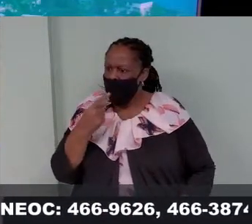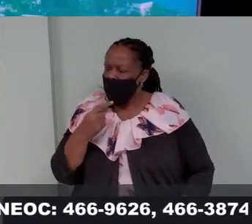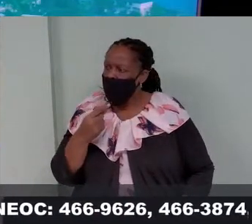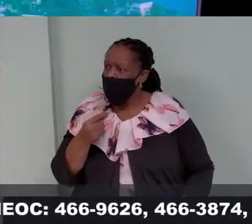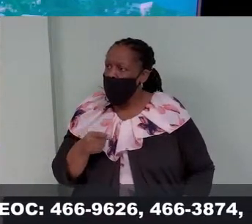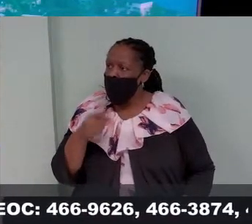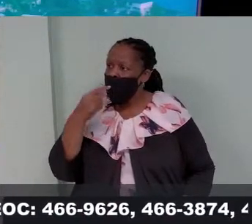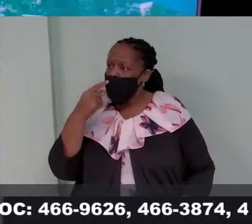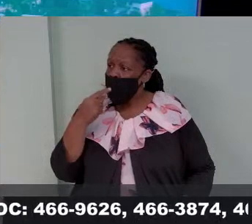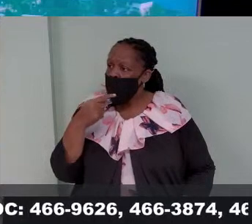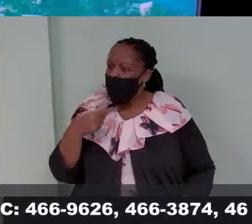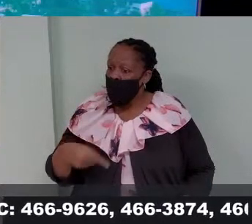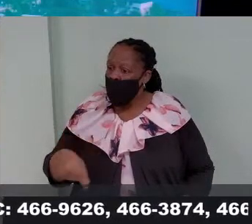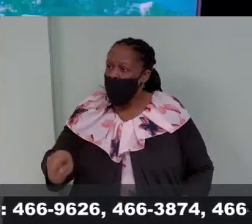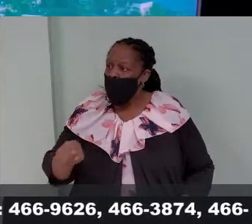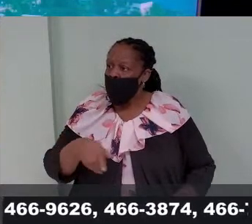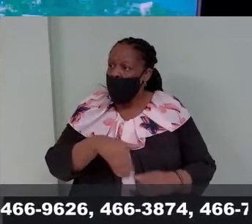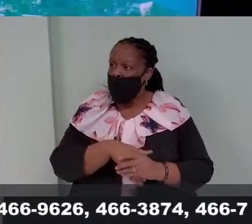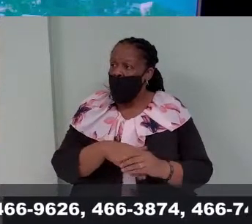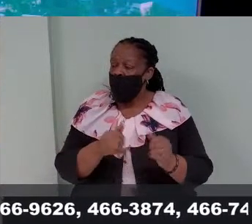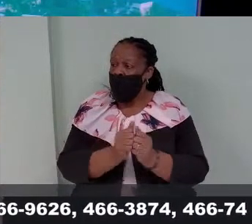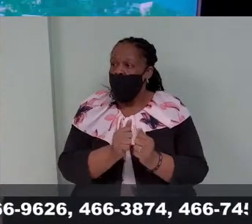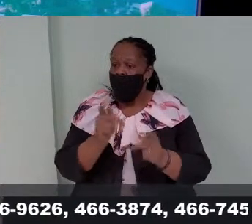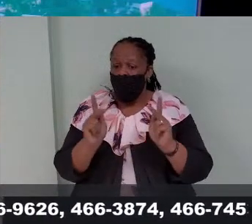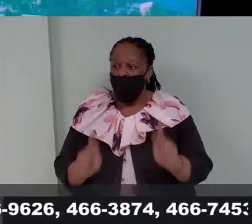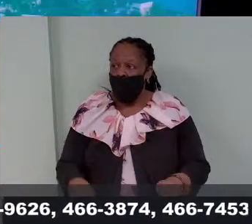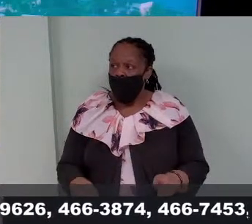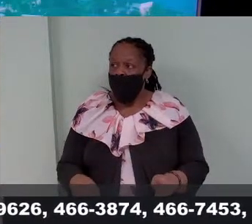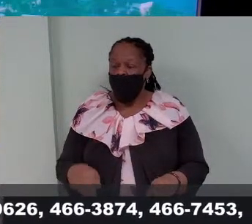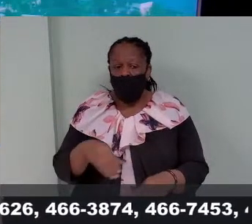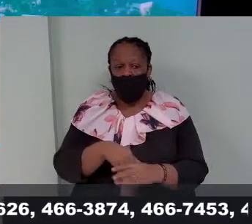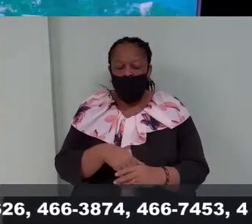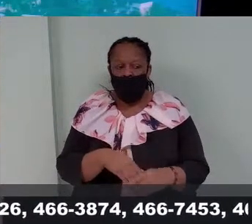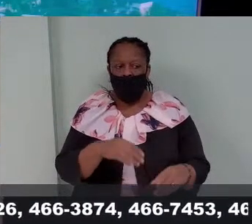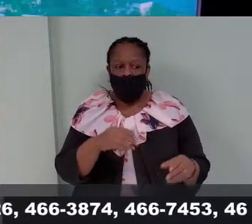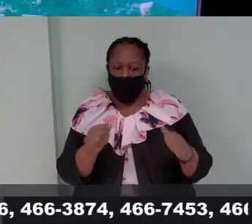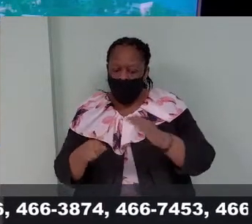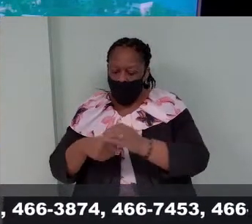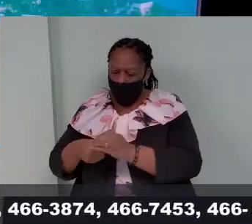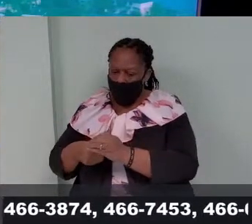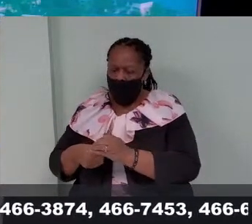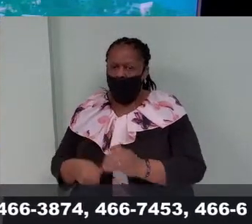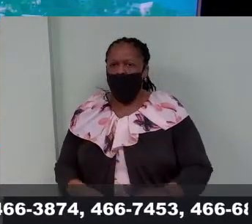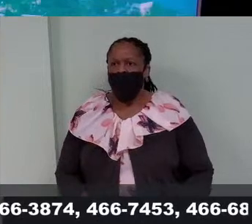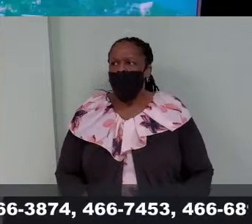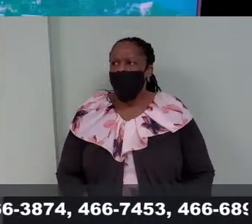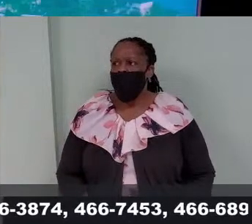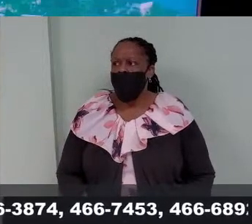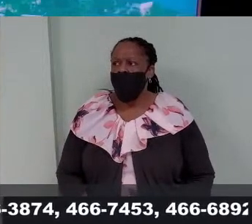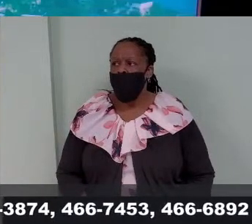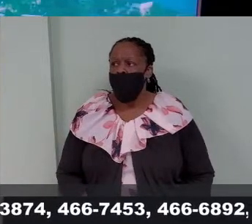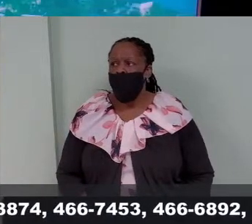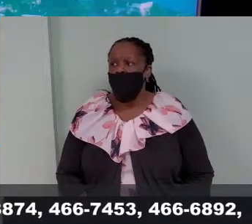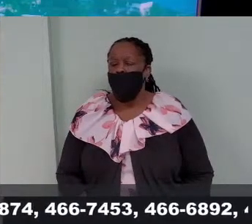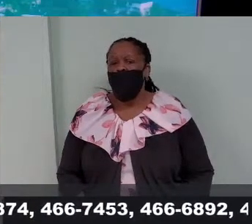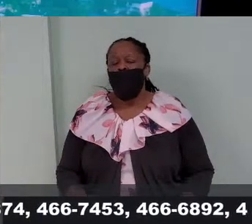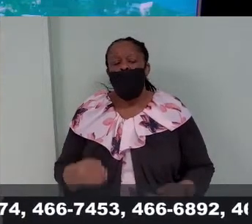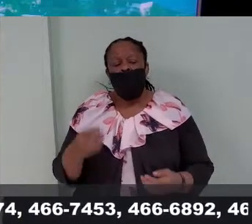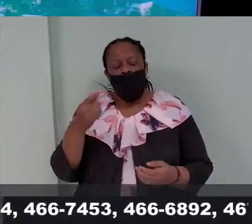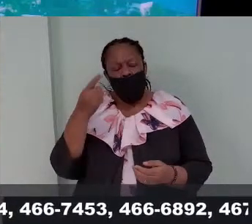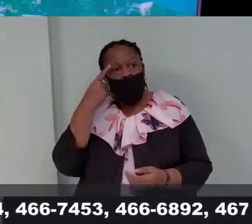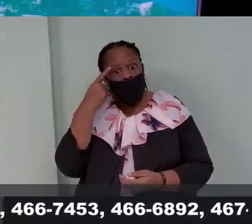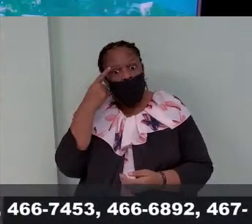young lady came in close contact with the person who is in quarantine. Out of an abundance of